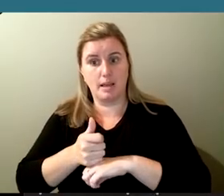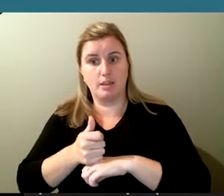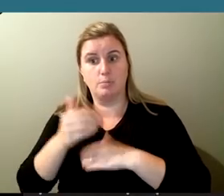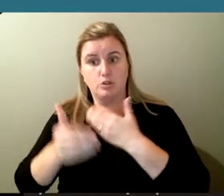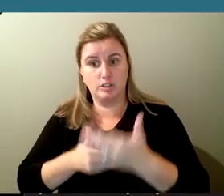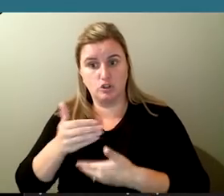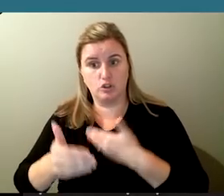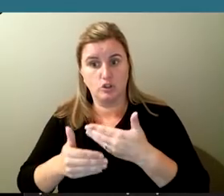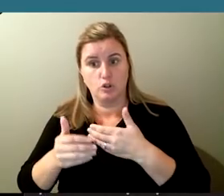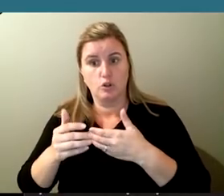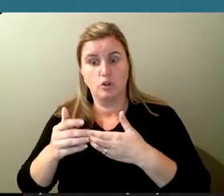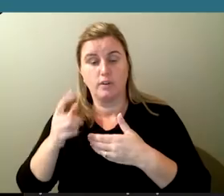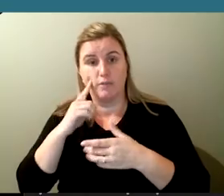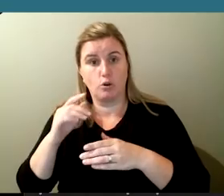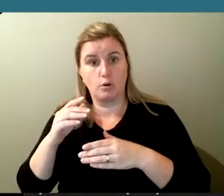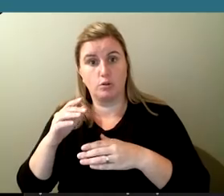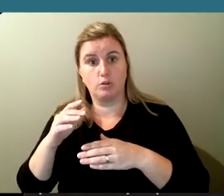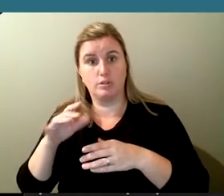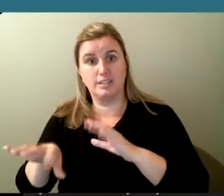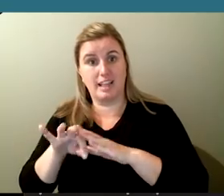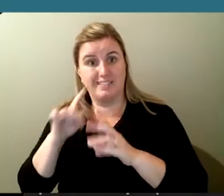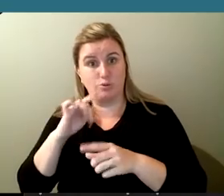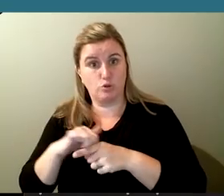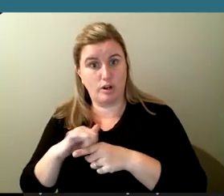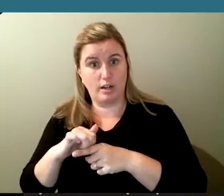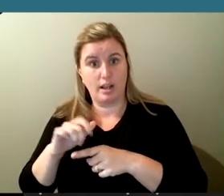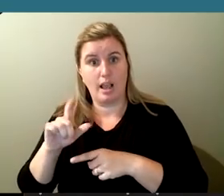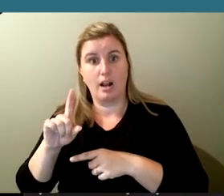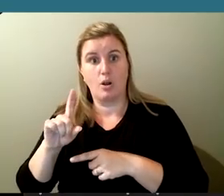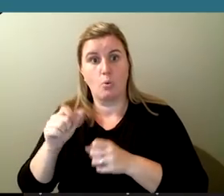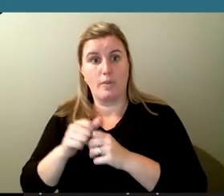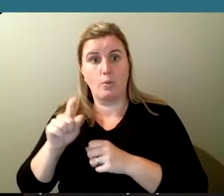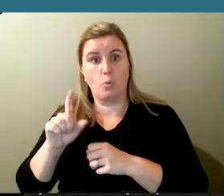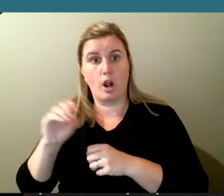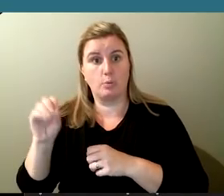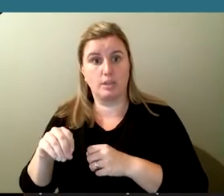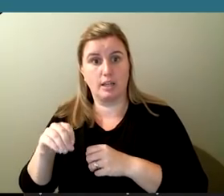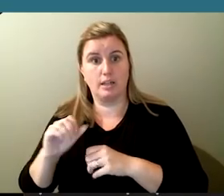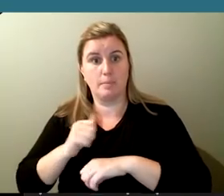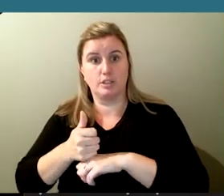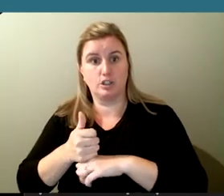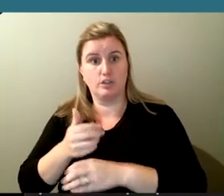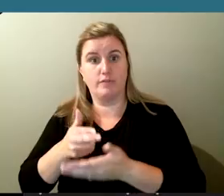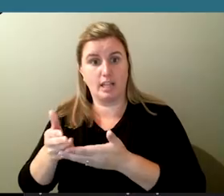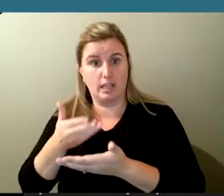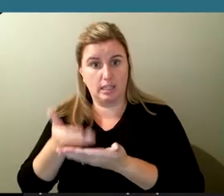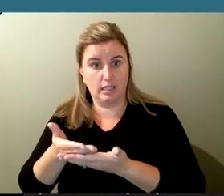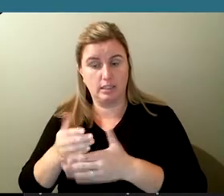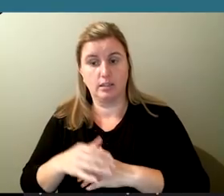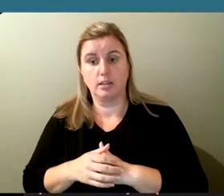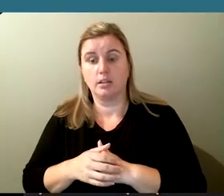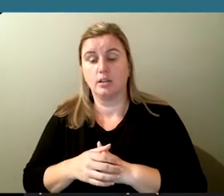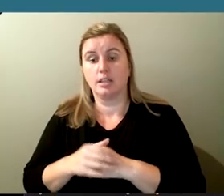procedures included for training or selected for training at 100, you know, with 100% implementation fidelity. Specifically in